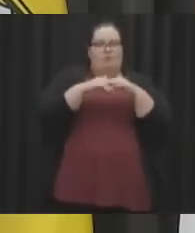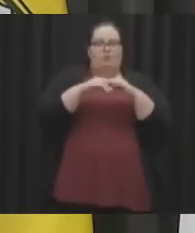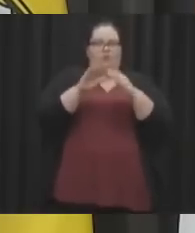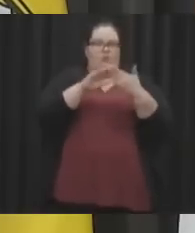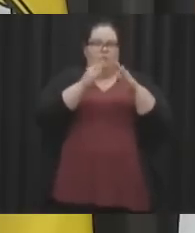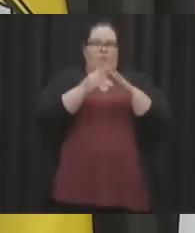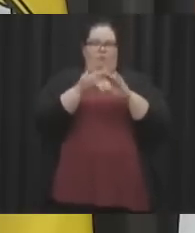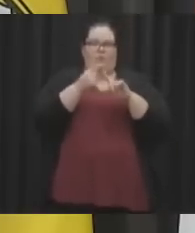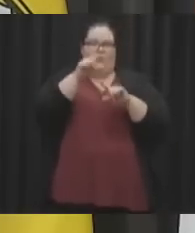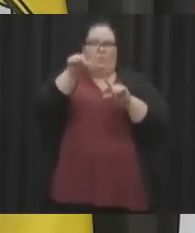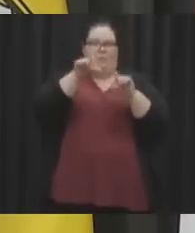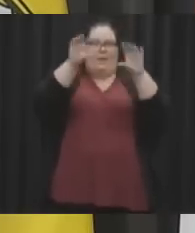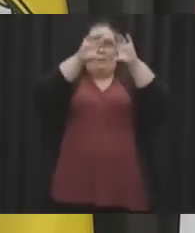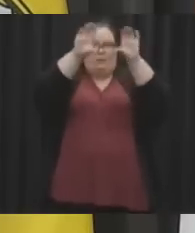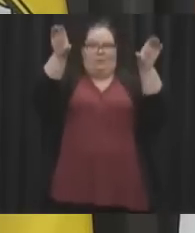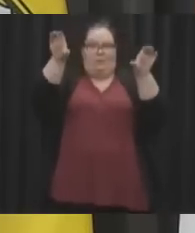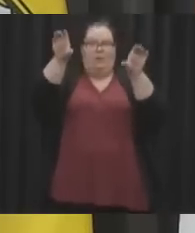Dalhousie.